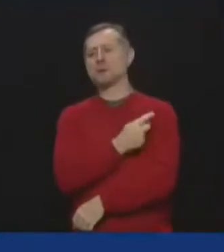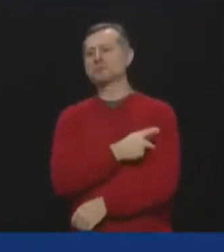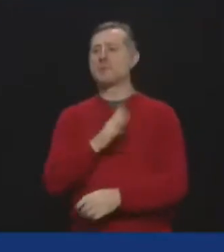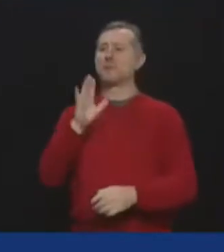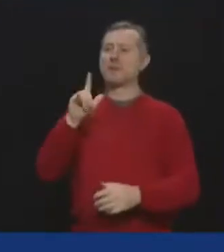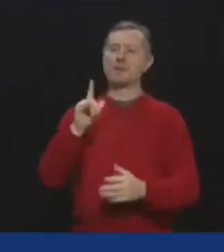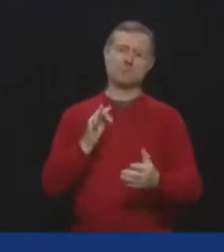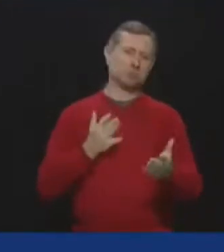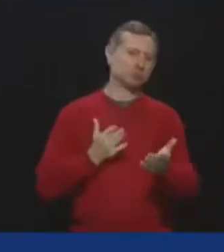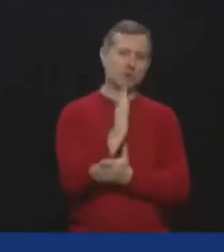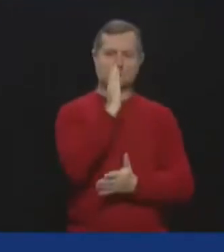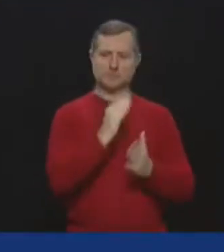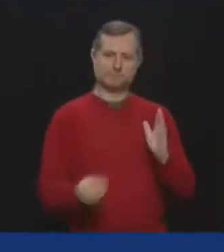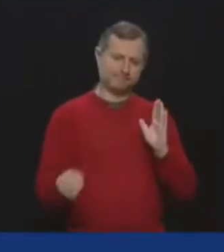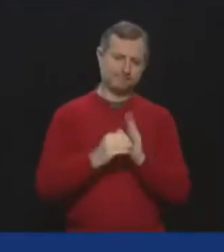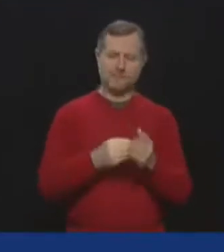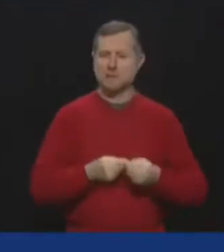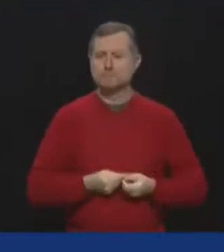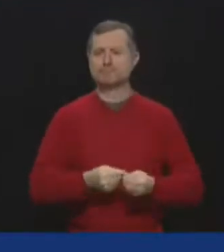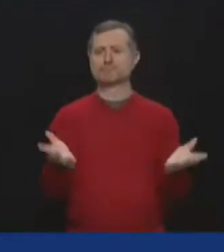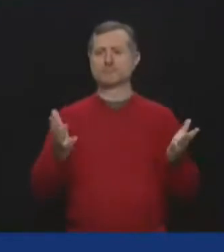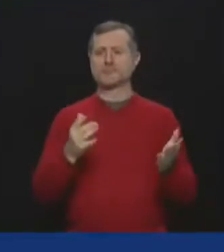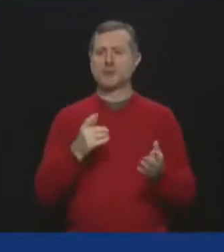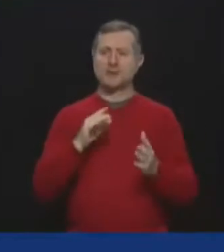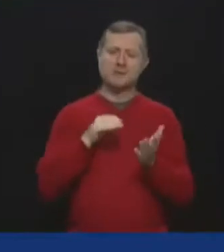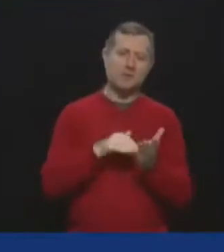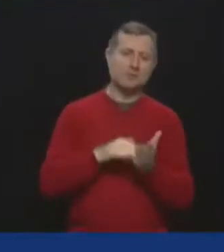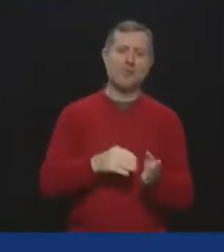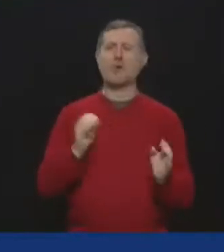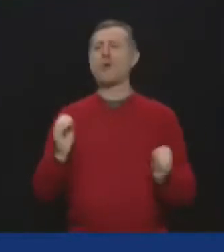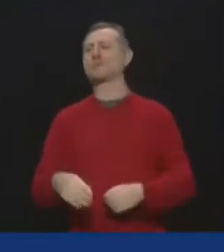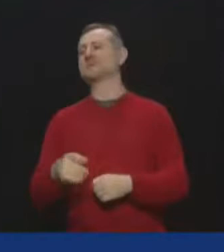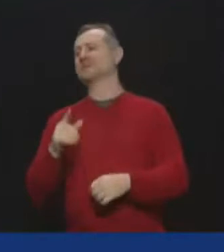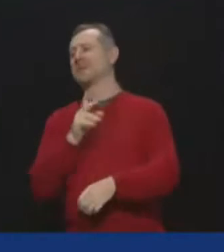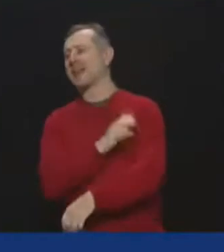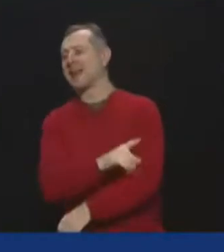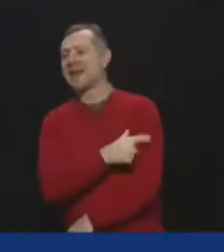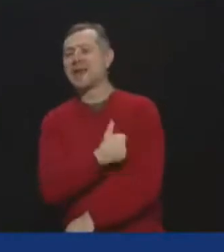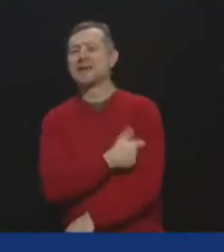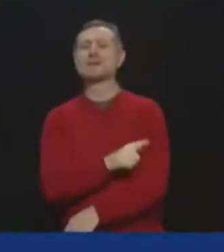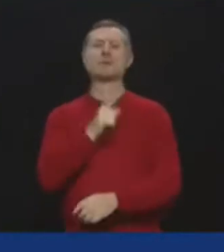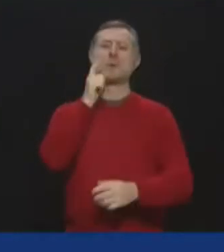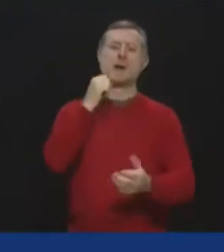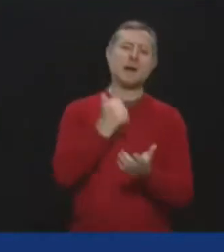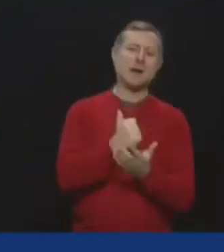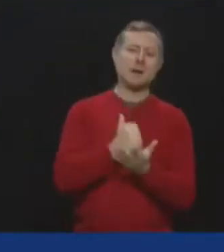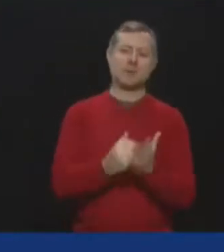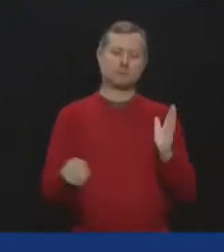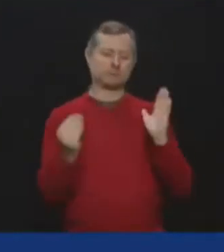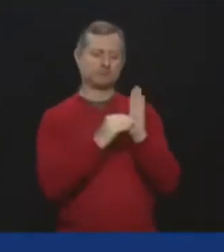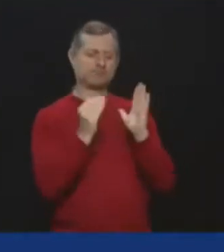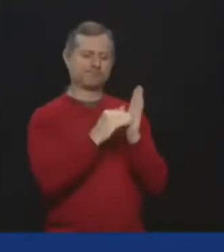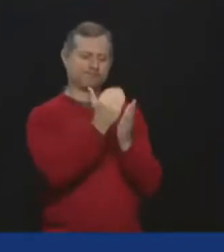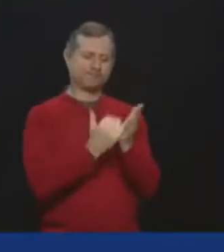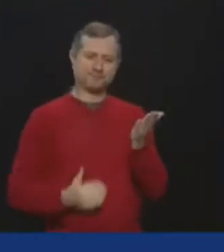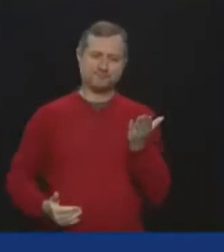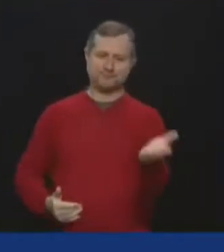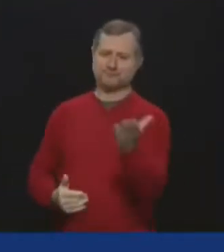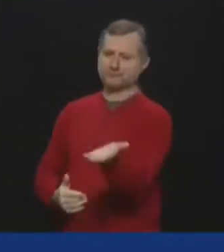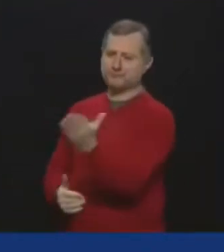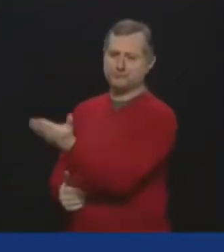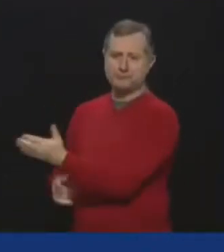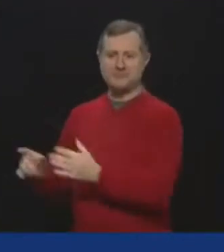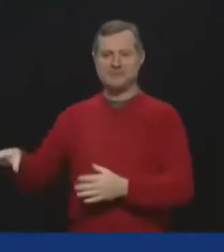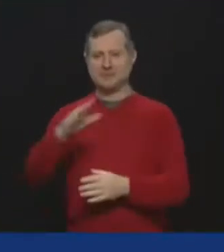doctor's offices and clinics and other organizations where people need guidance. It'll be in plain, clear language and in languages that